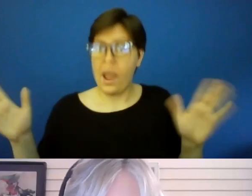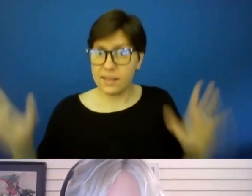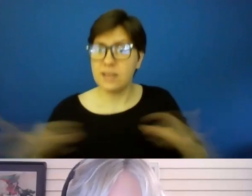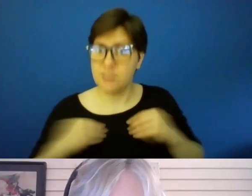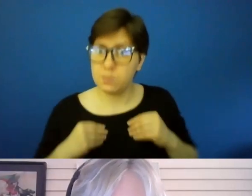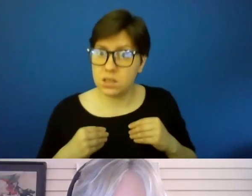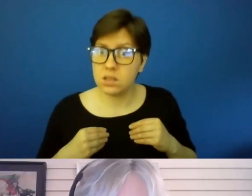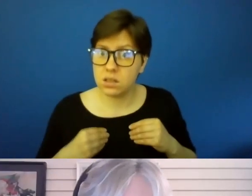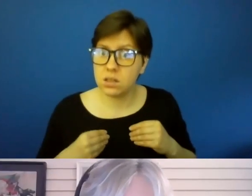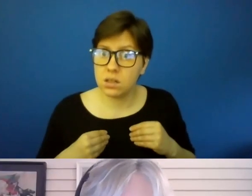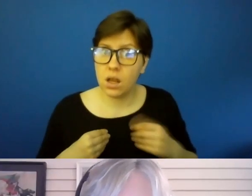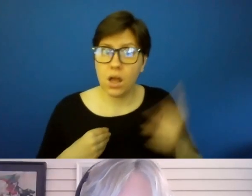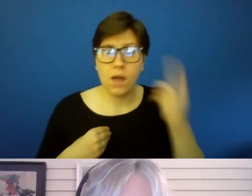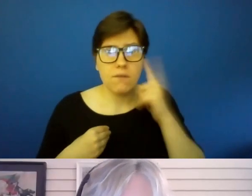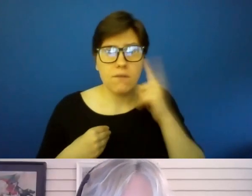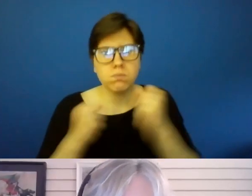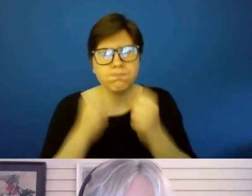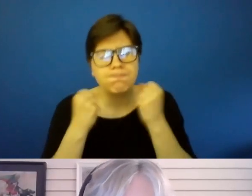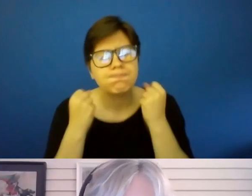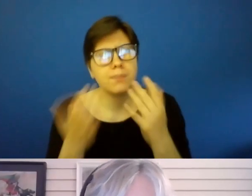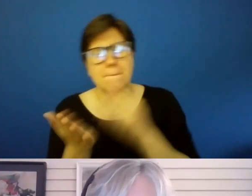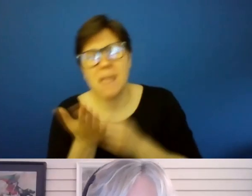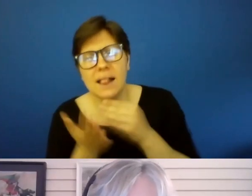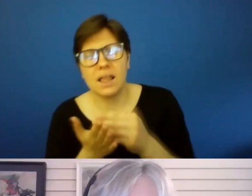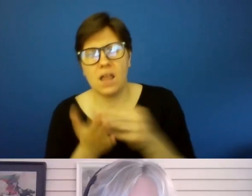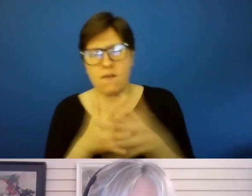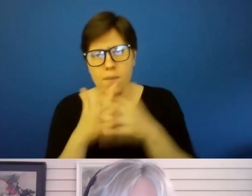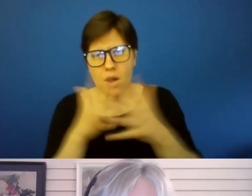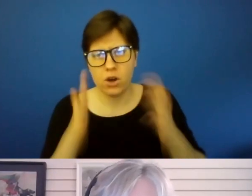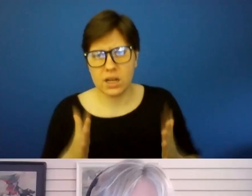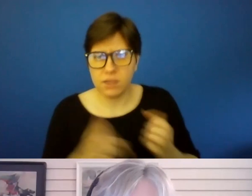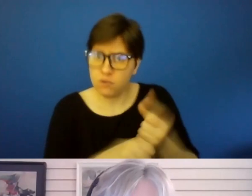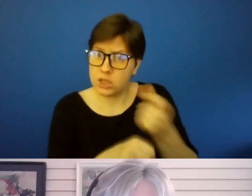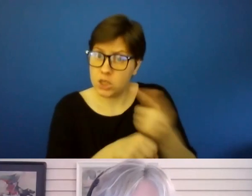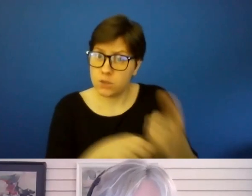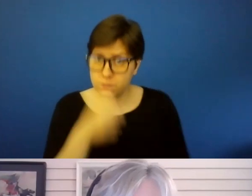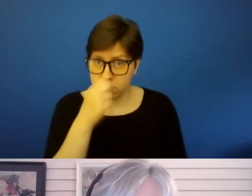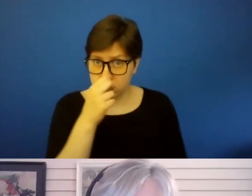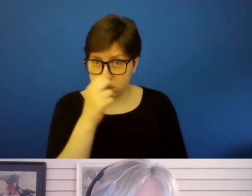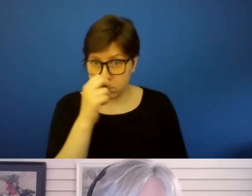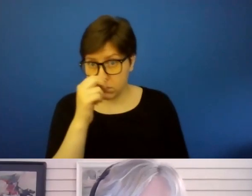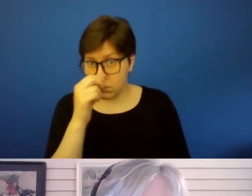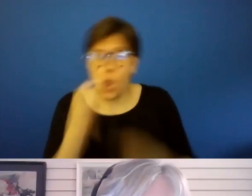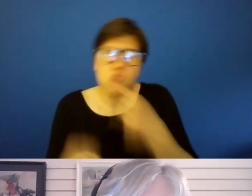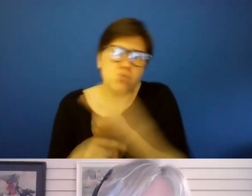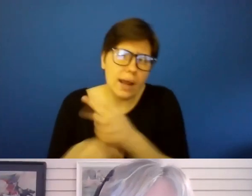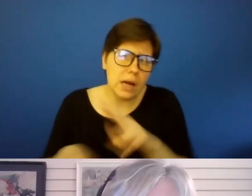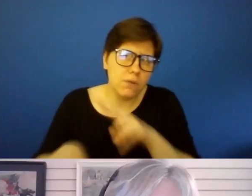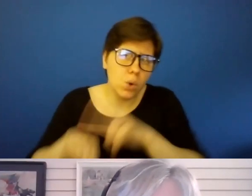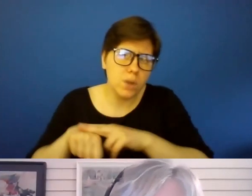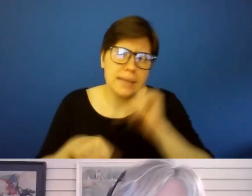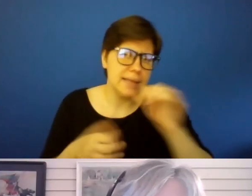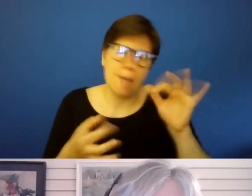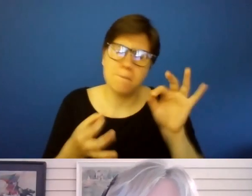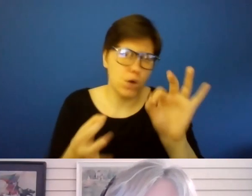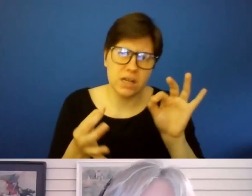accepted for millions of Americans every year. And you're absolutely right, of course, that it's not perfect, right?